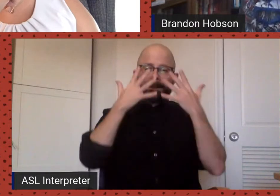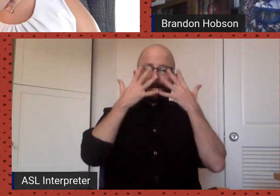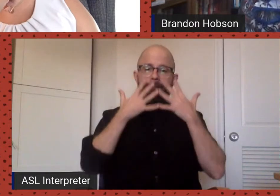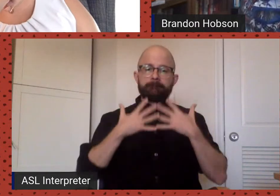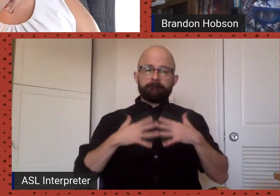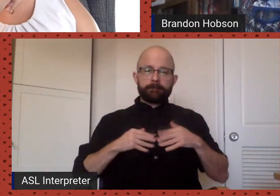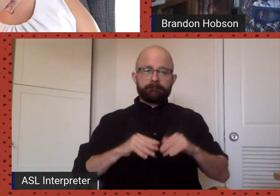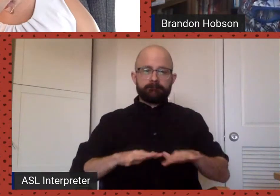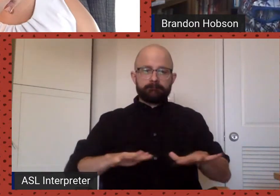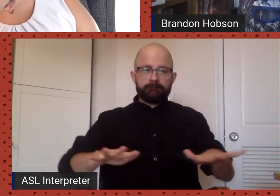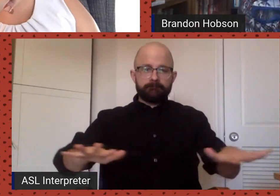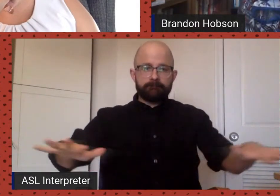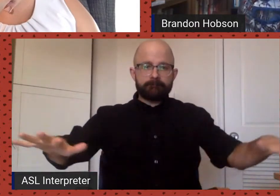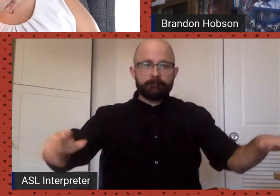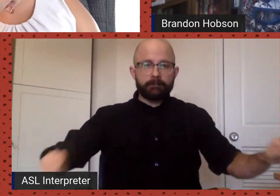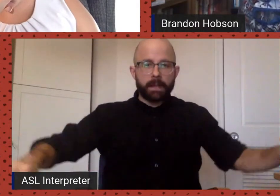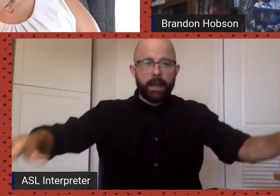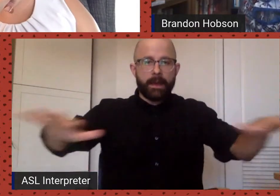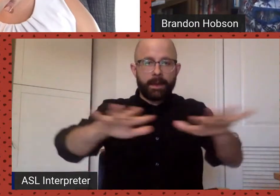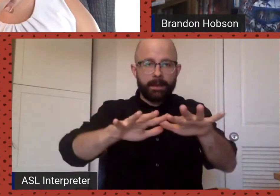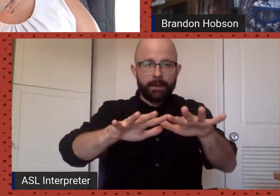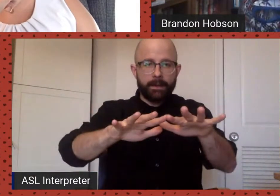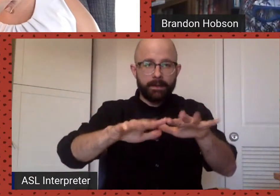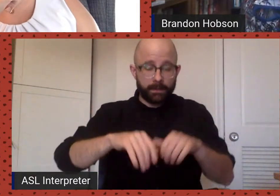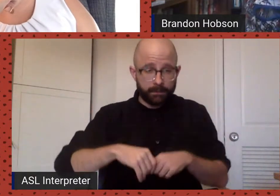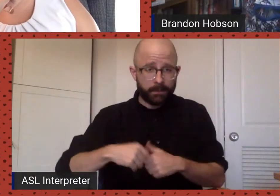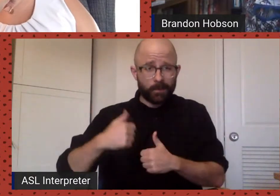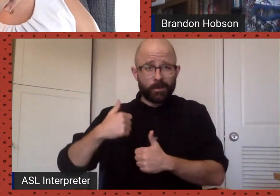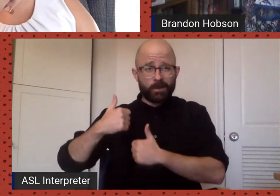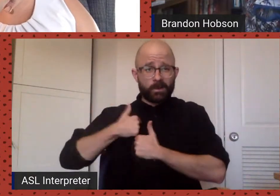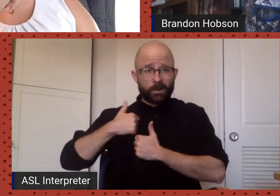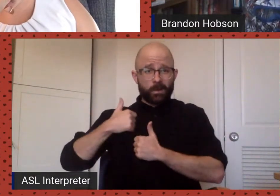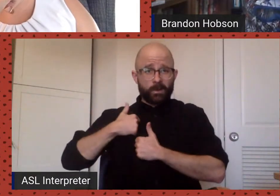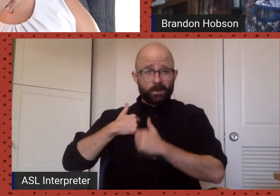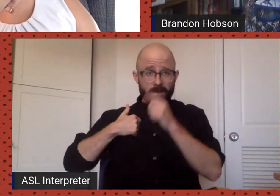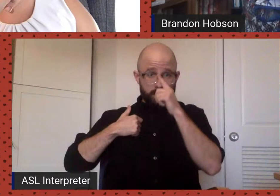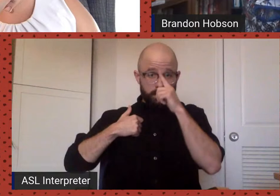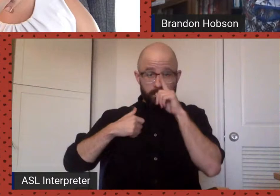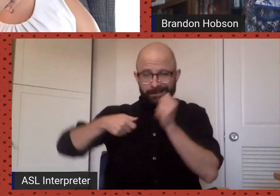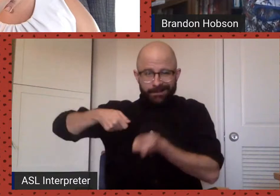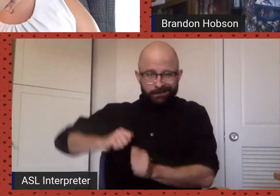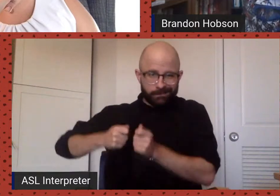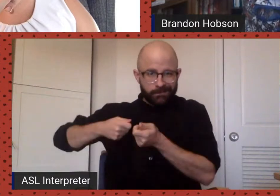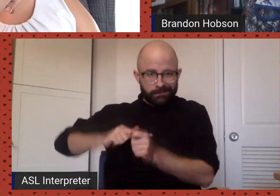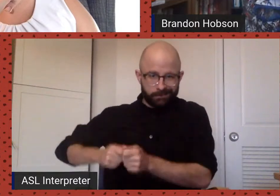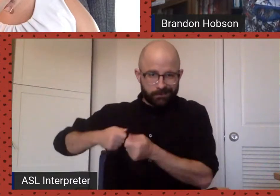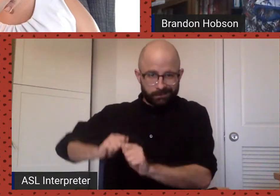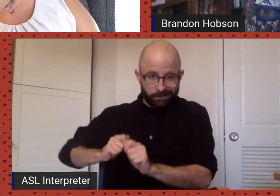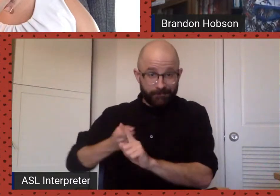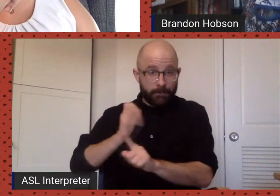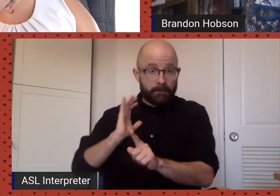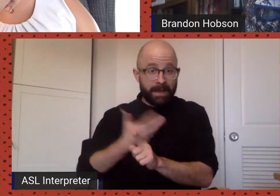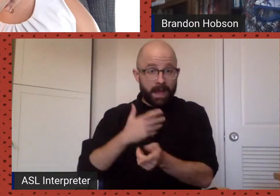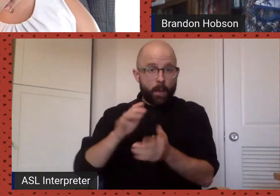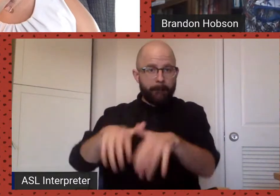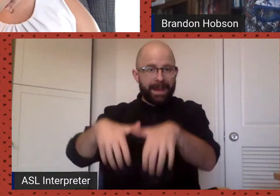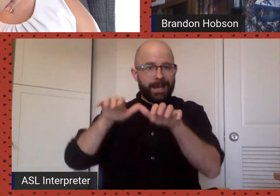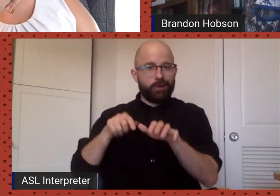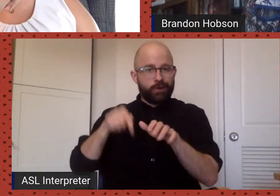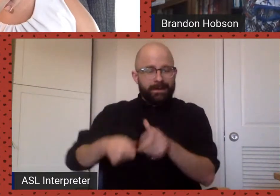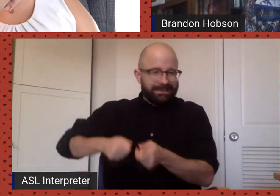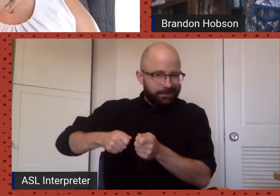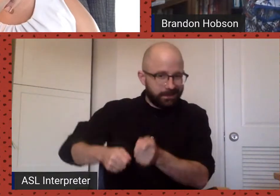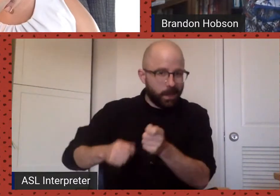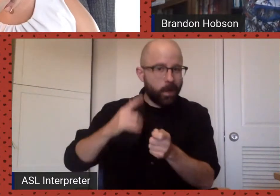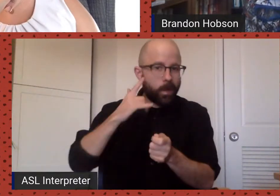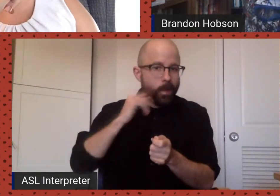land. Soldiers dug into graves to steal the gold from our dead, never bothered by